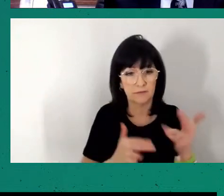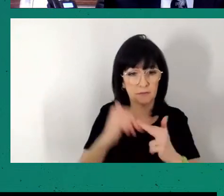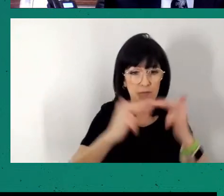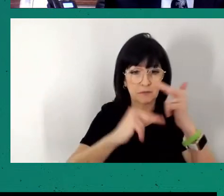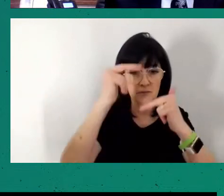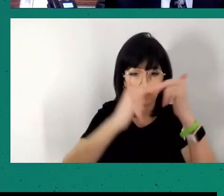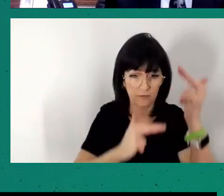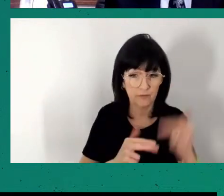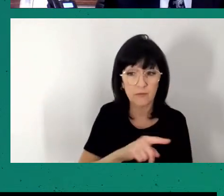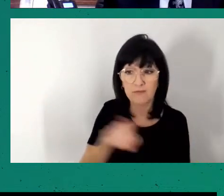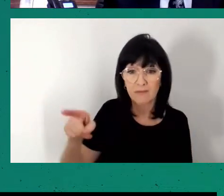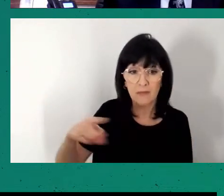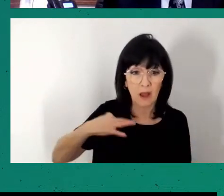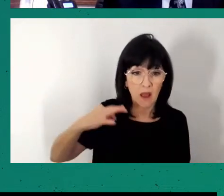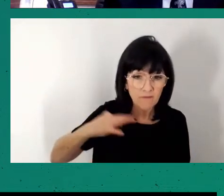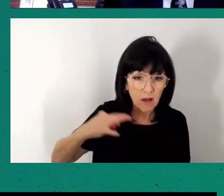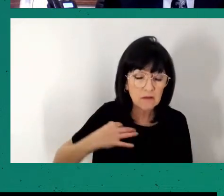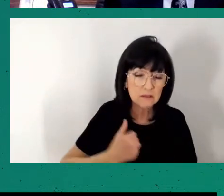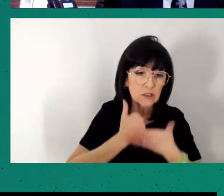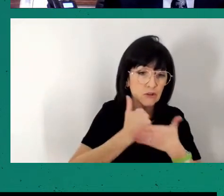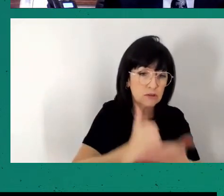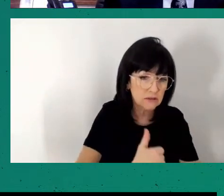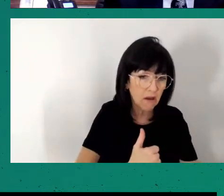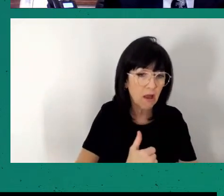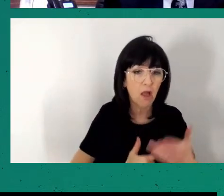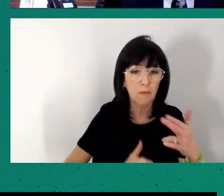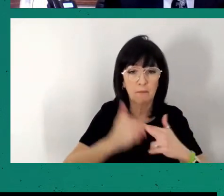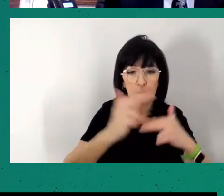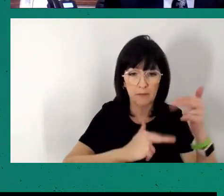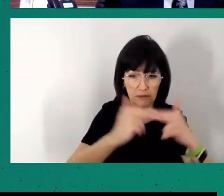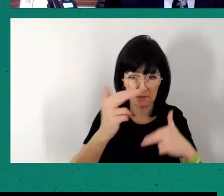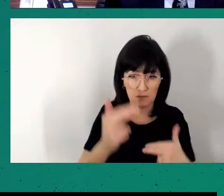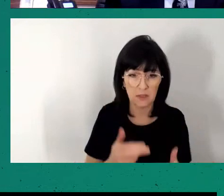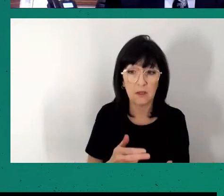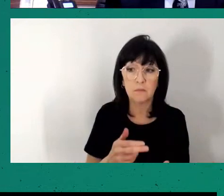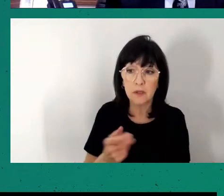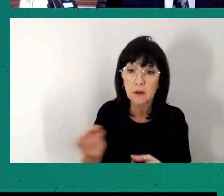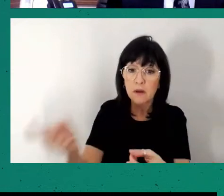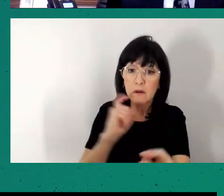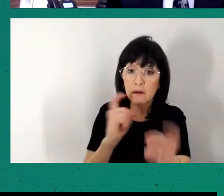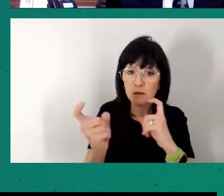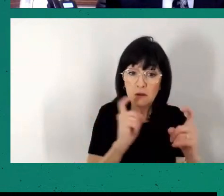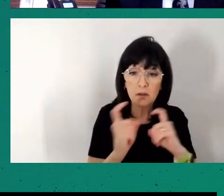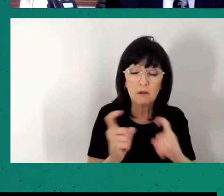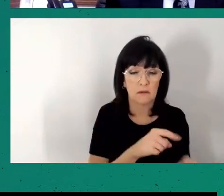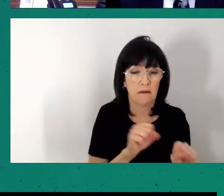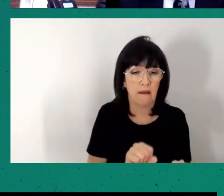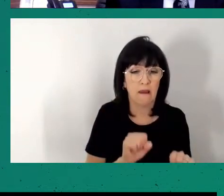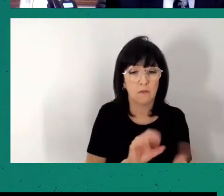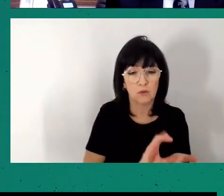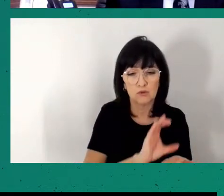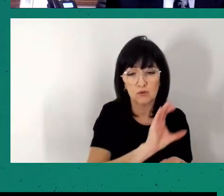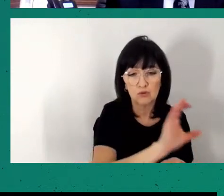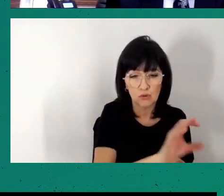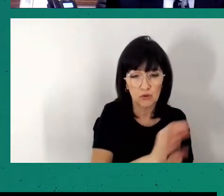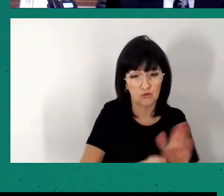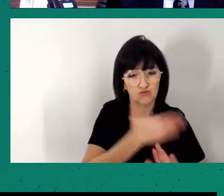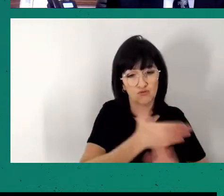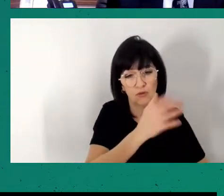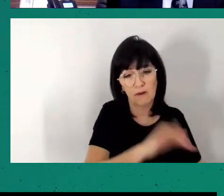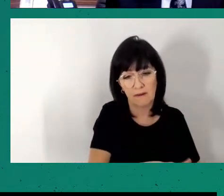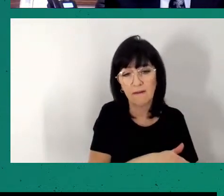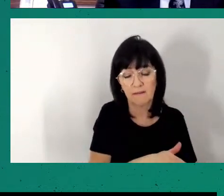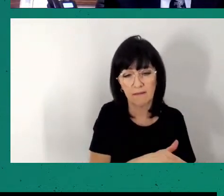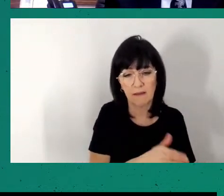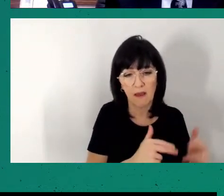volunteer contributions, and tuitions, they were able to fund the building. A.J. Congo of Glasgow,